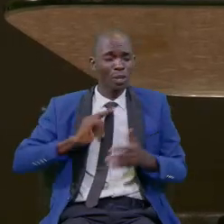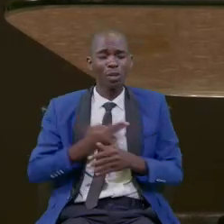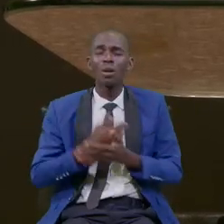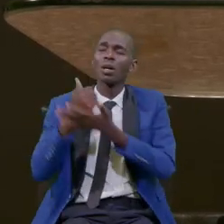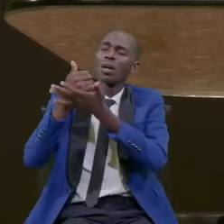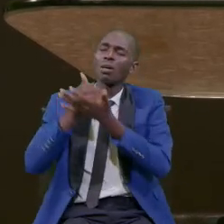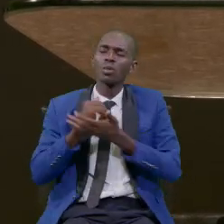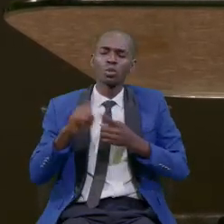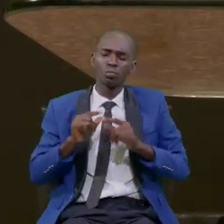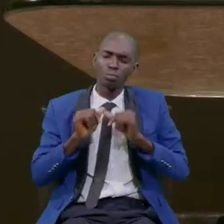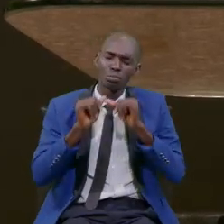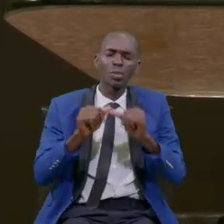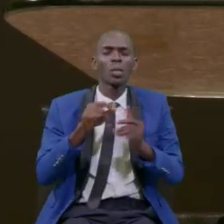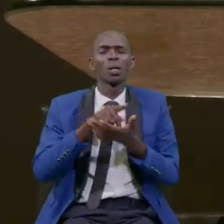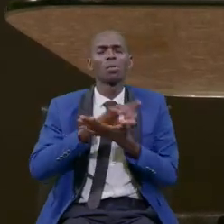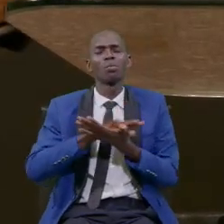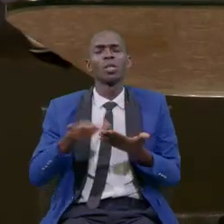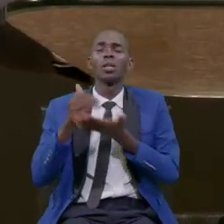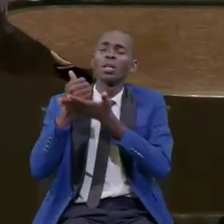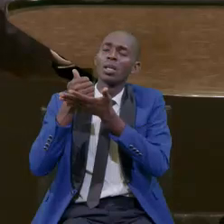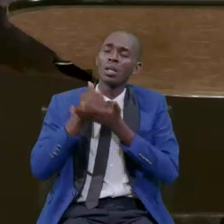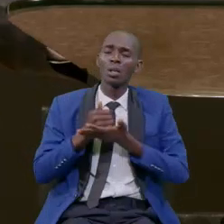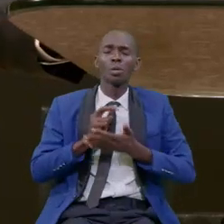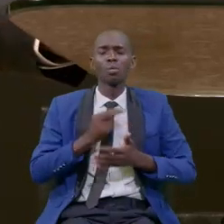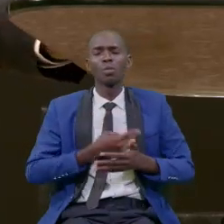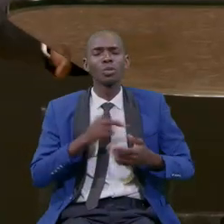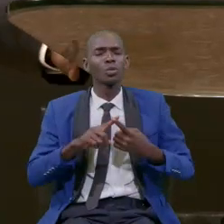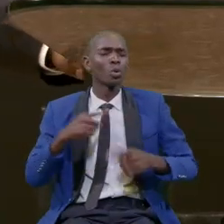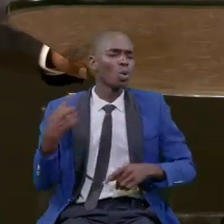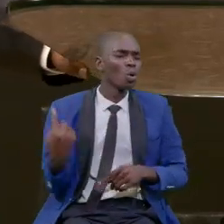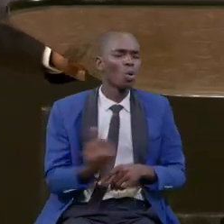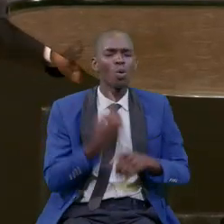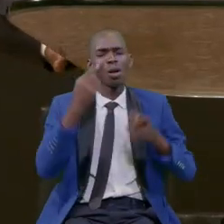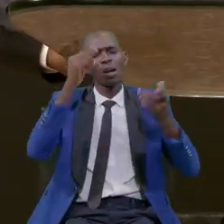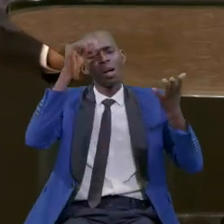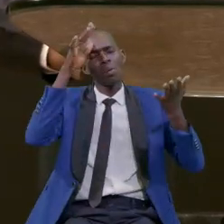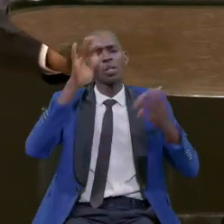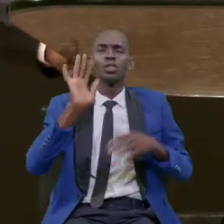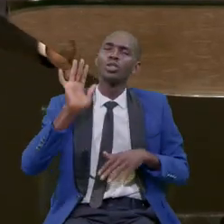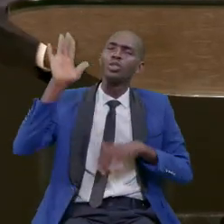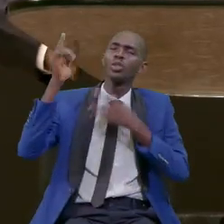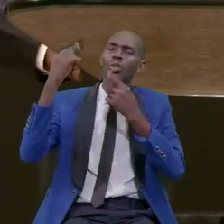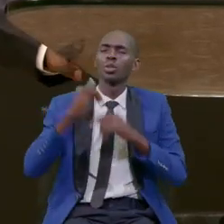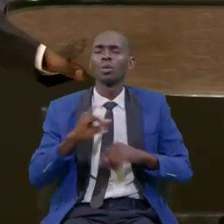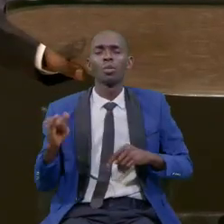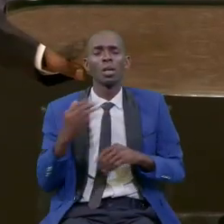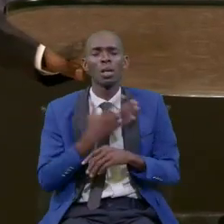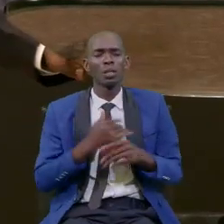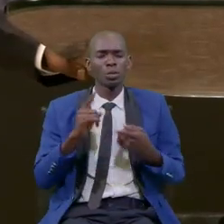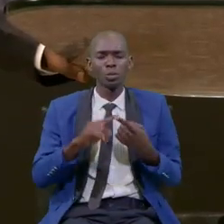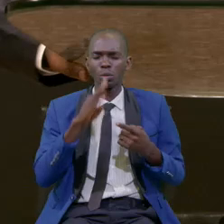remain pure. Help us to be always expecting the coming of the Lord and to be